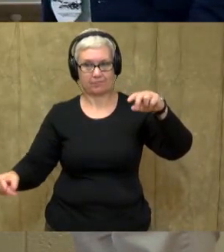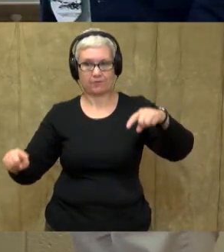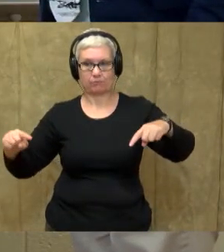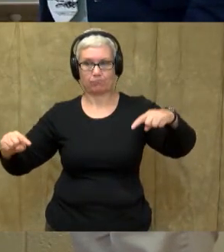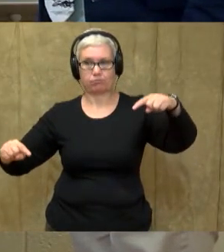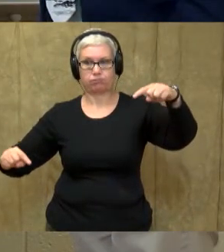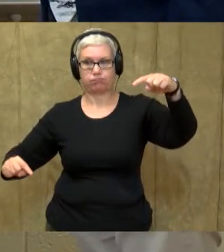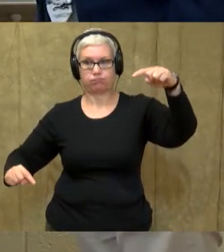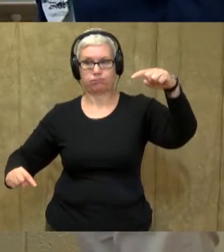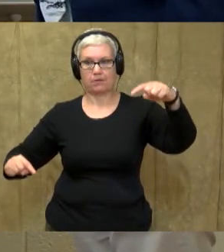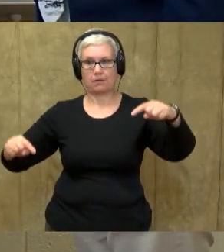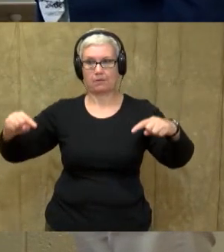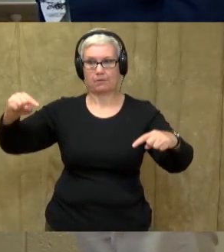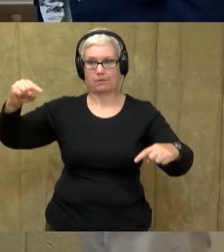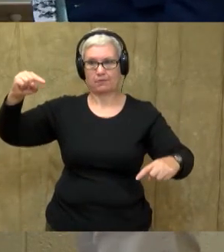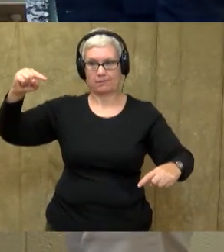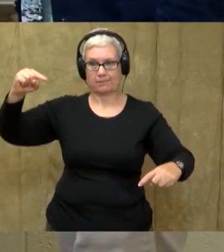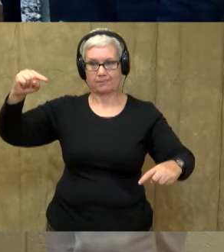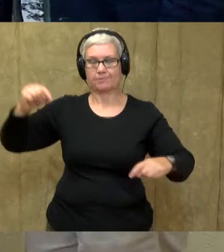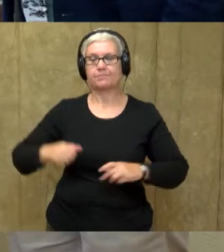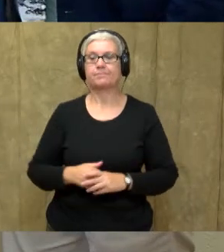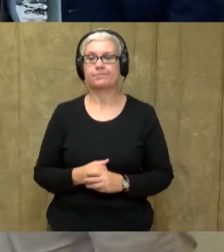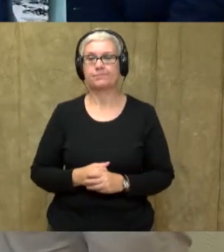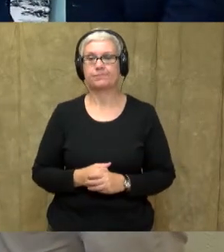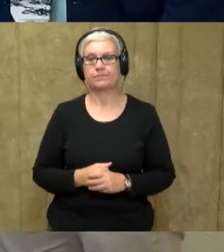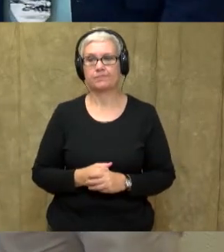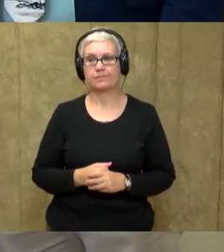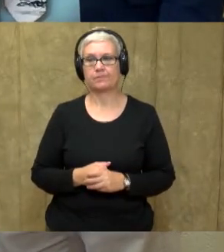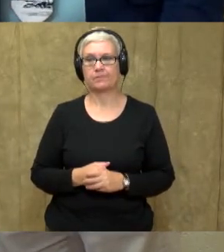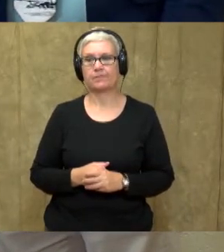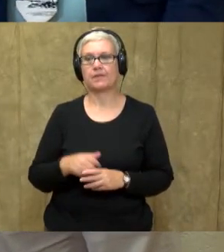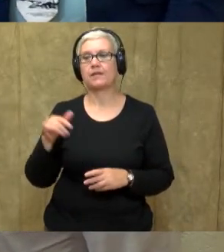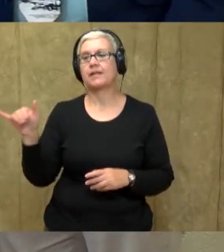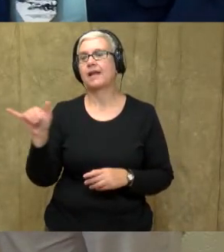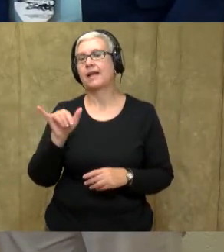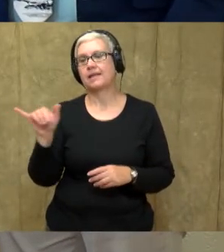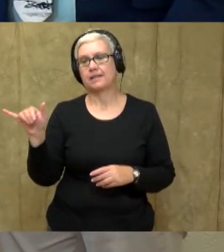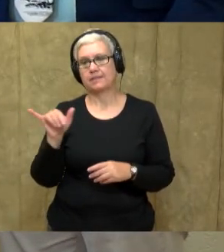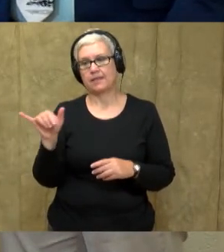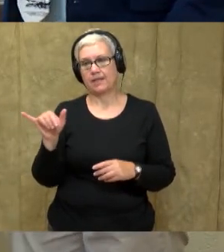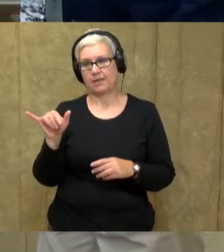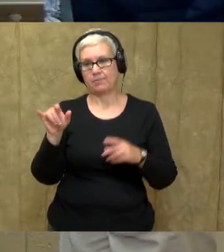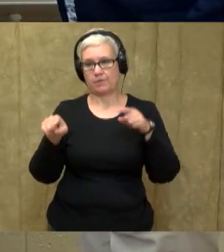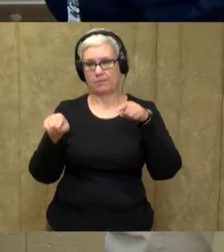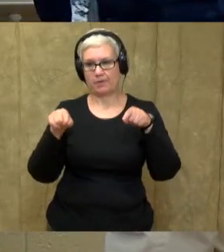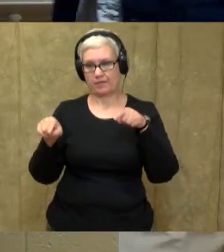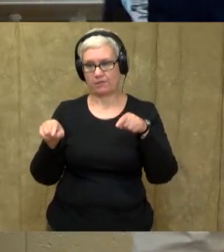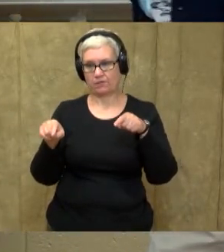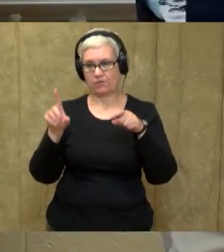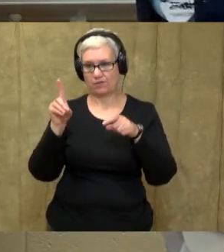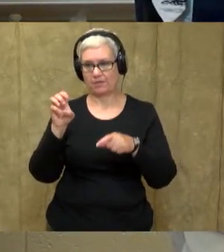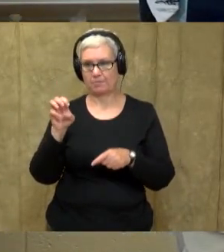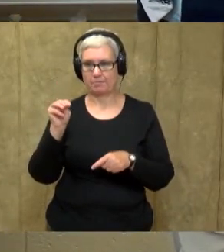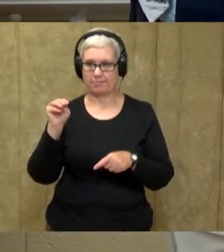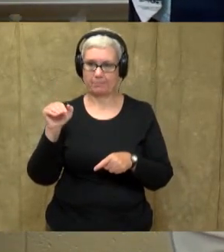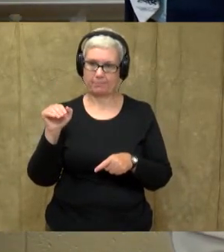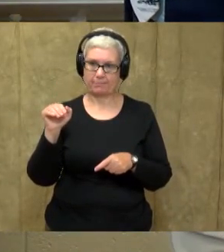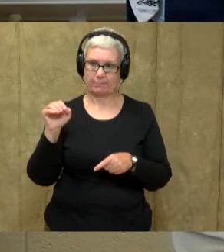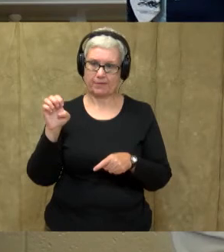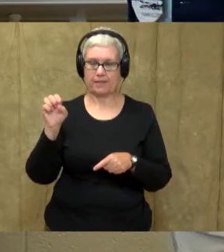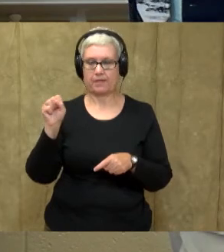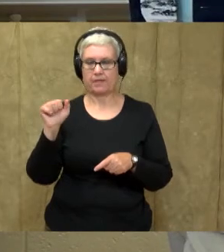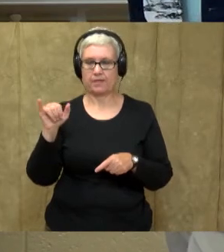length, my width is just 1 meter. So I'm looking at the same exact dimensions. Therefore, my area is the exact